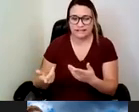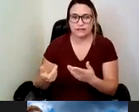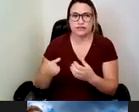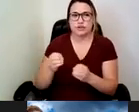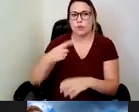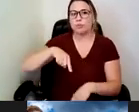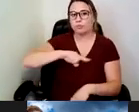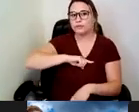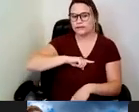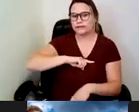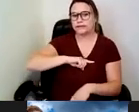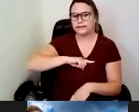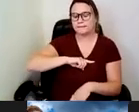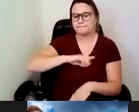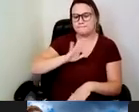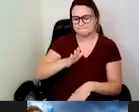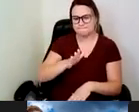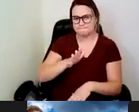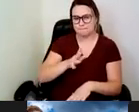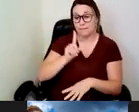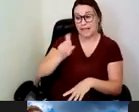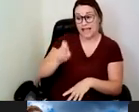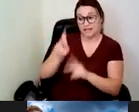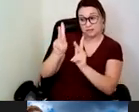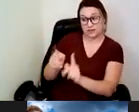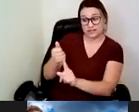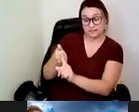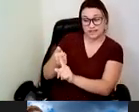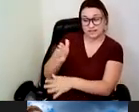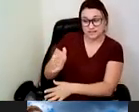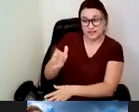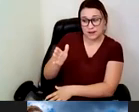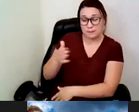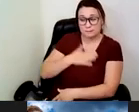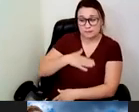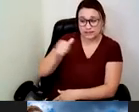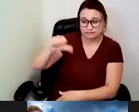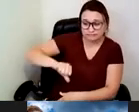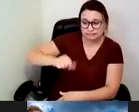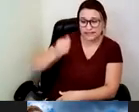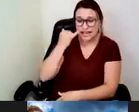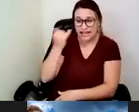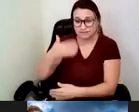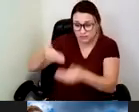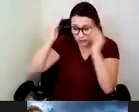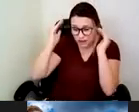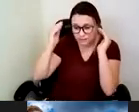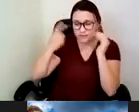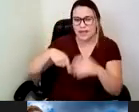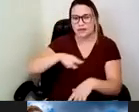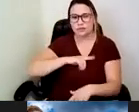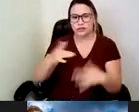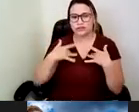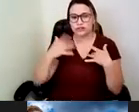We can ask the person to abstain or that they're overwhelmed, but if they do not, and we're concerned about abuse, we have had